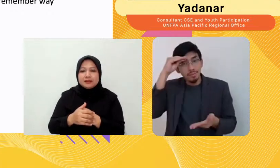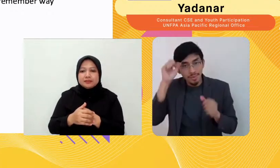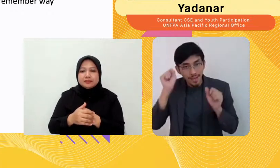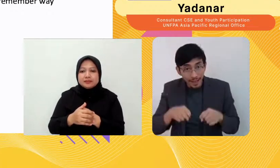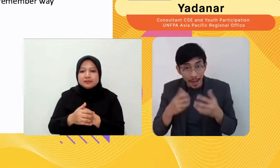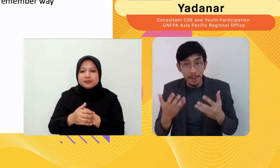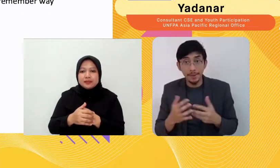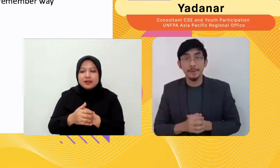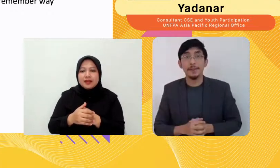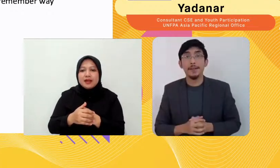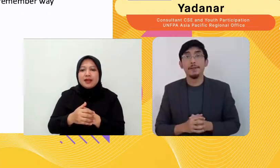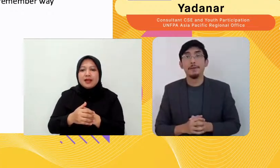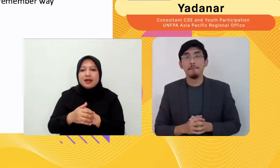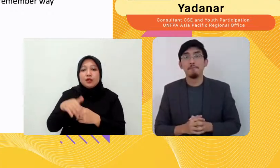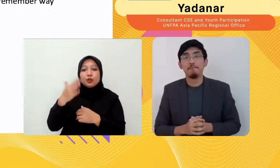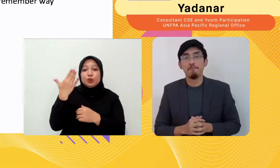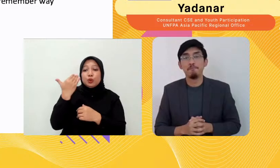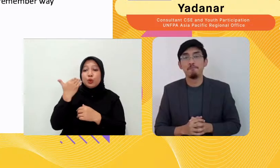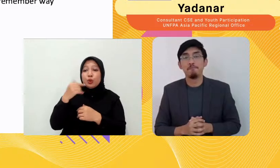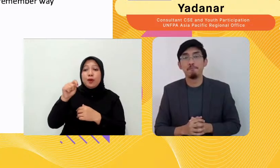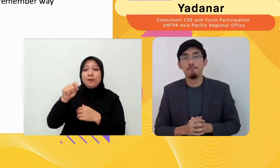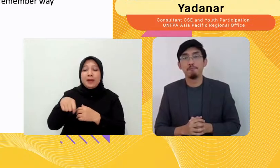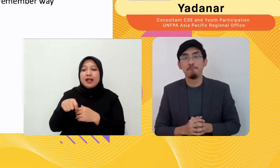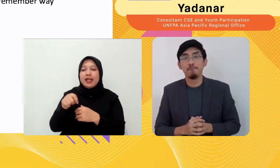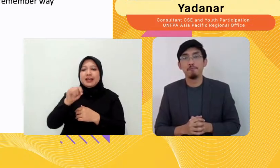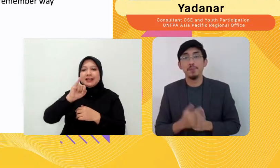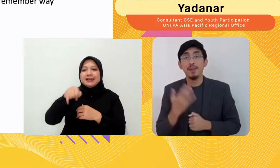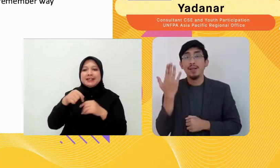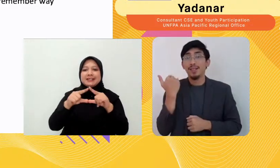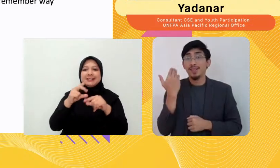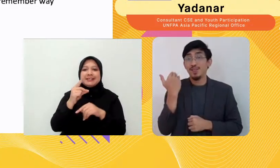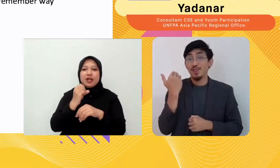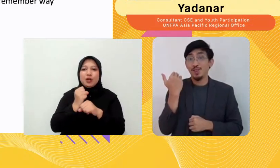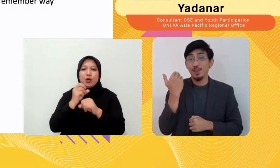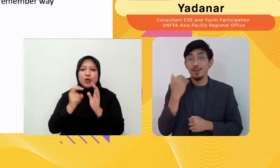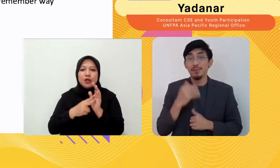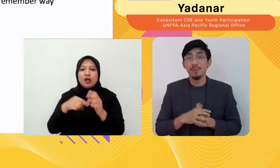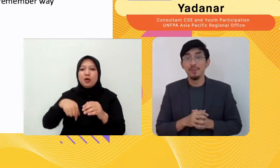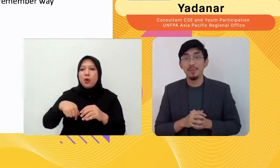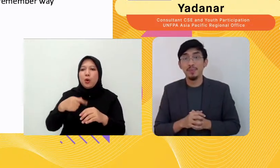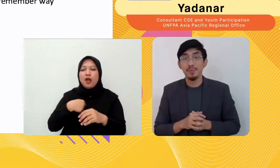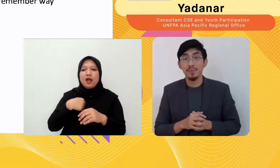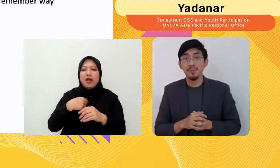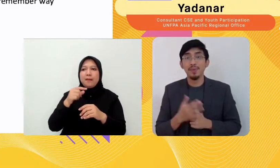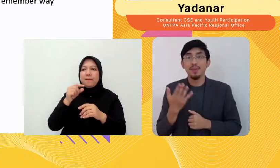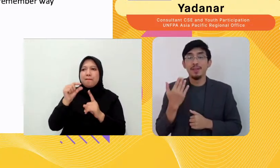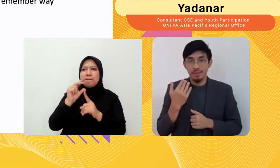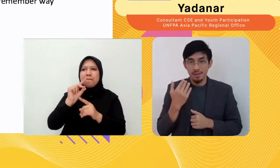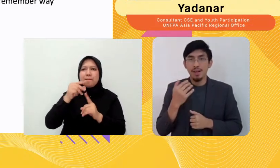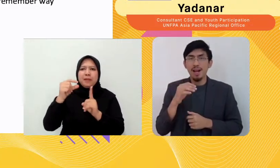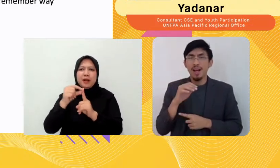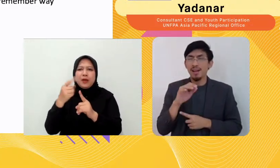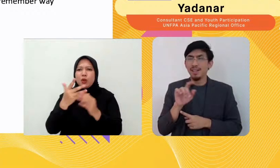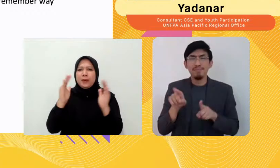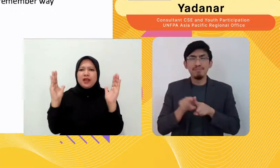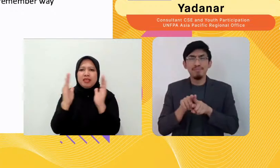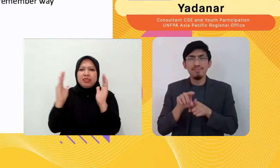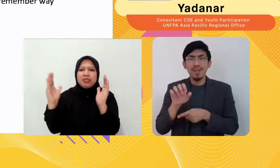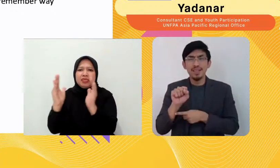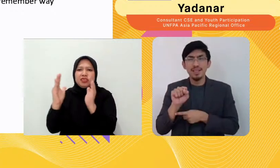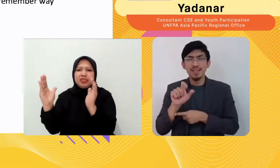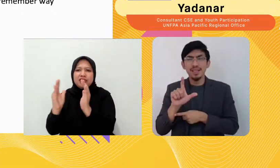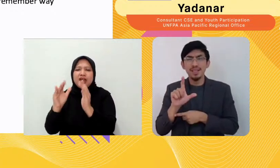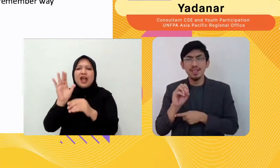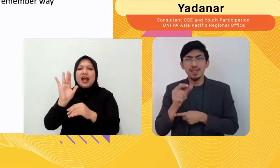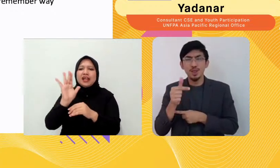seconds, that I use a lot of jargons, like I use ARV, I use PrEP, I use PEP, without really explaining what is PrEP, what is